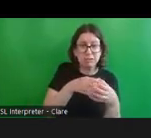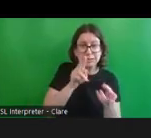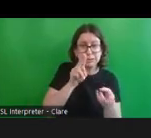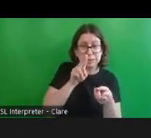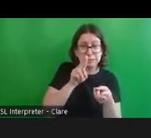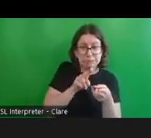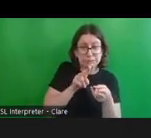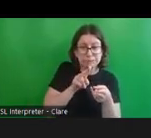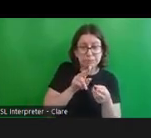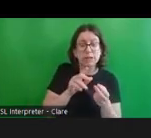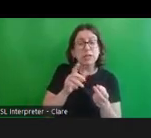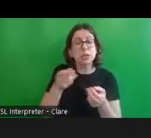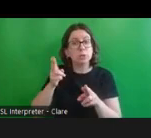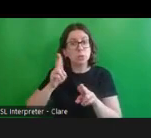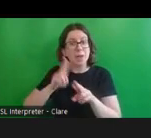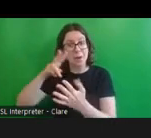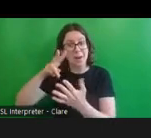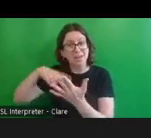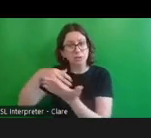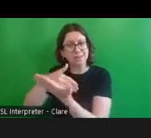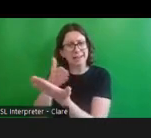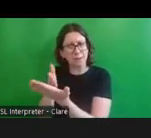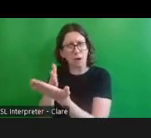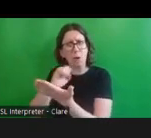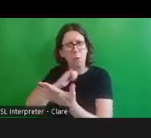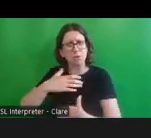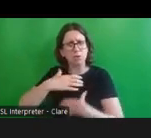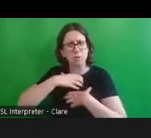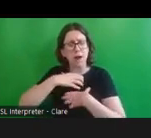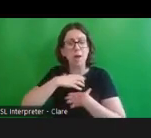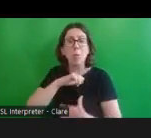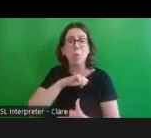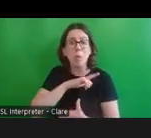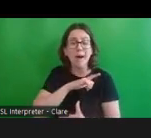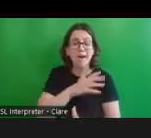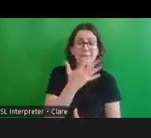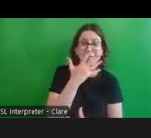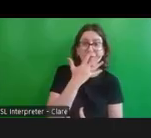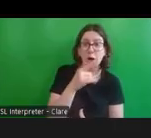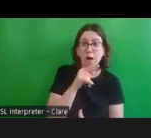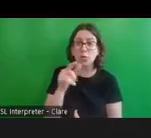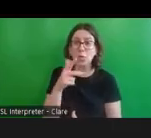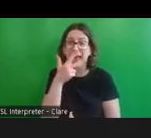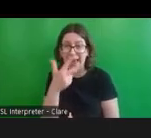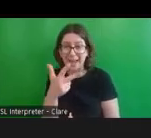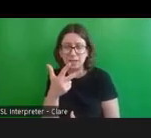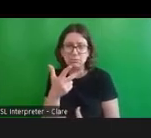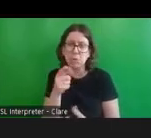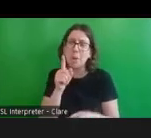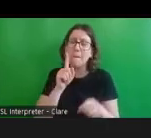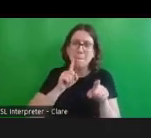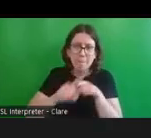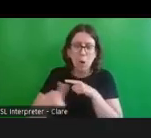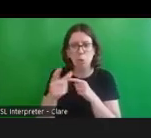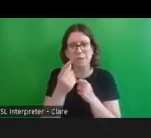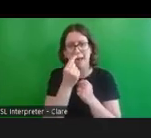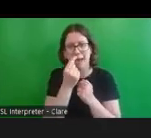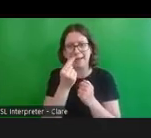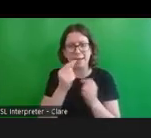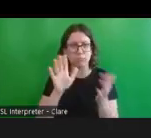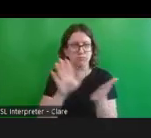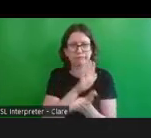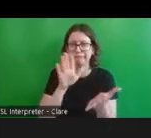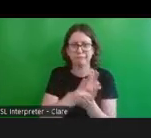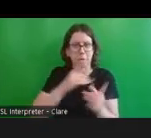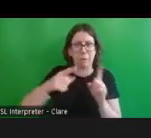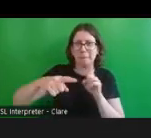literacy sector, this would be really surprising because the 5 to 8 year age group are the ones most likely to be positive about literacy and